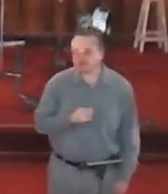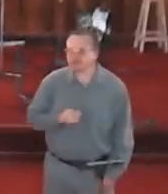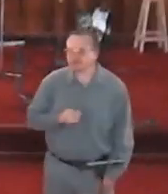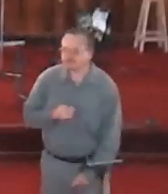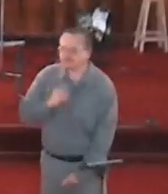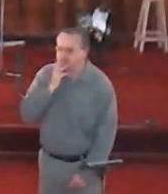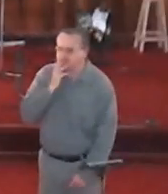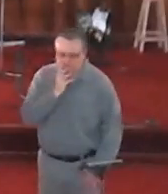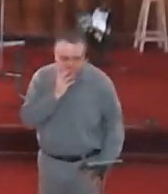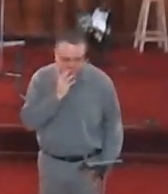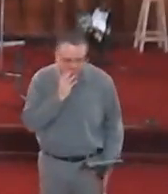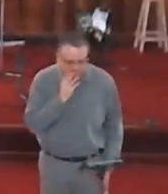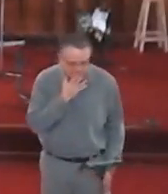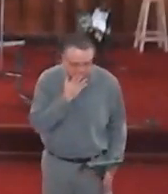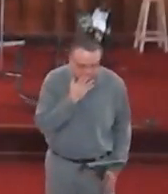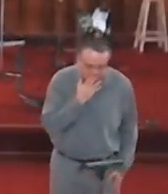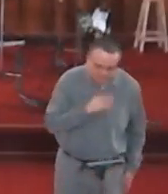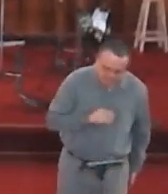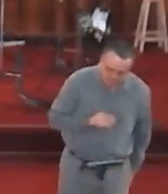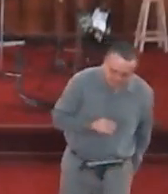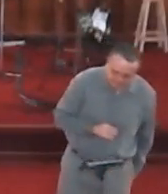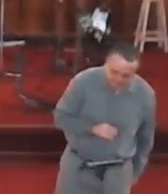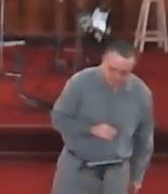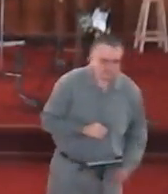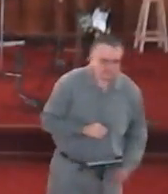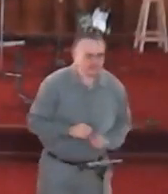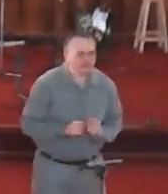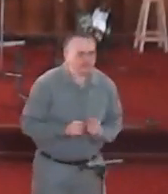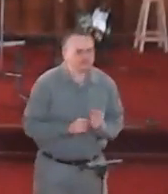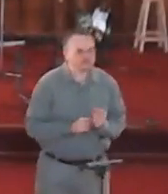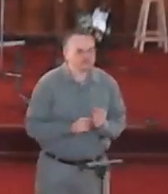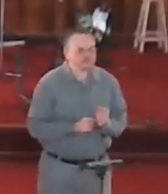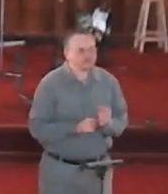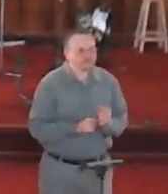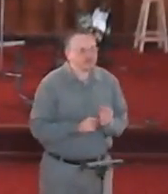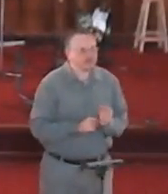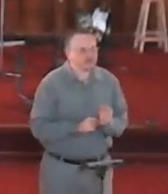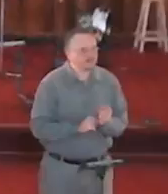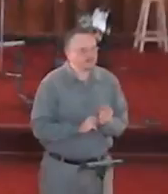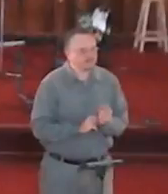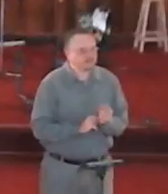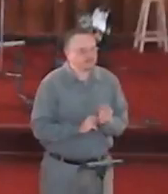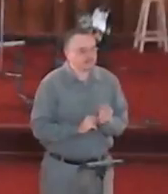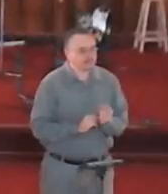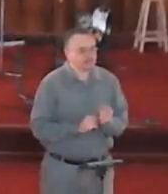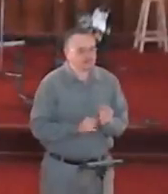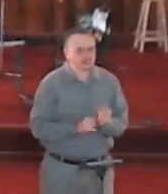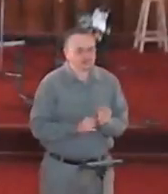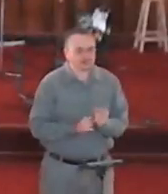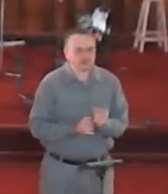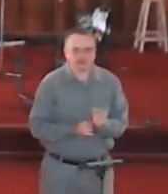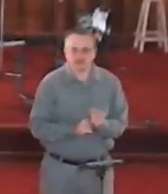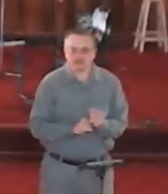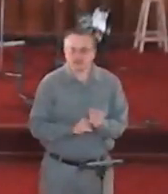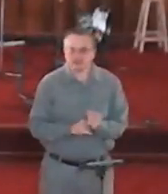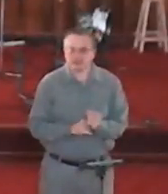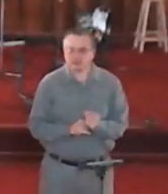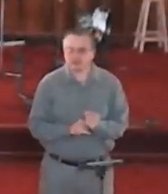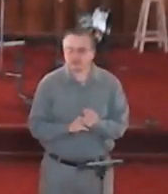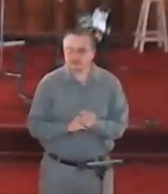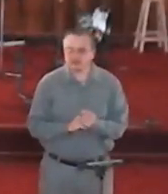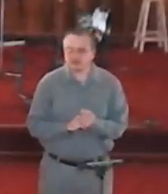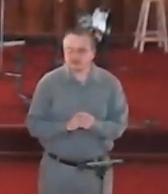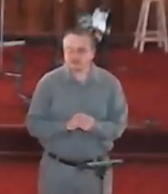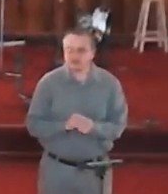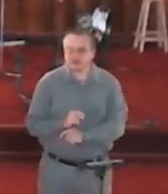judíos. It says, now those who had been scattered by the persecution that broke out when Stephen was killed traveled as far as